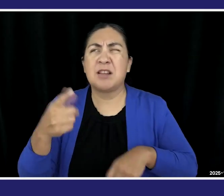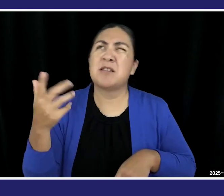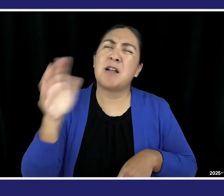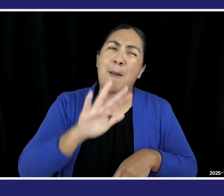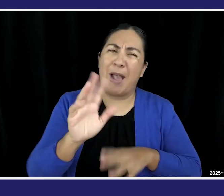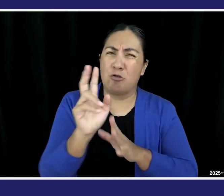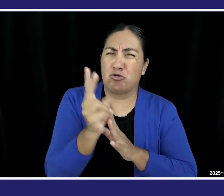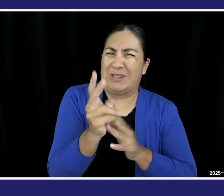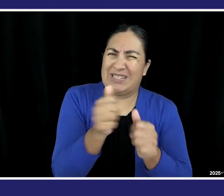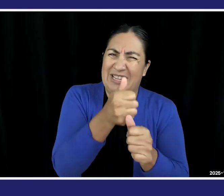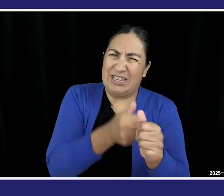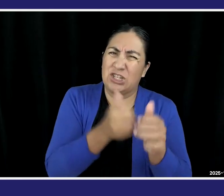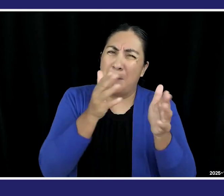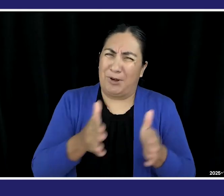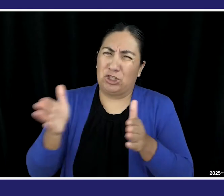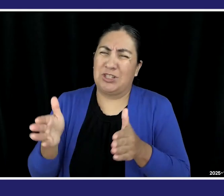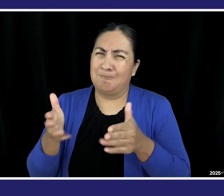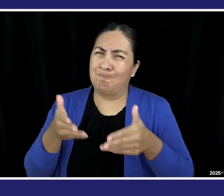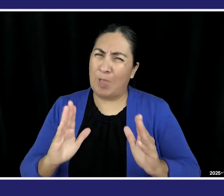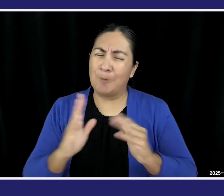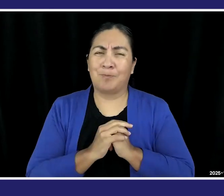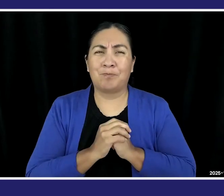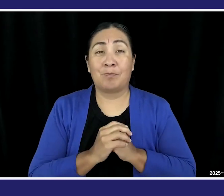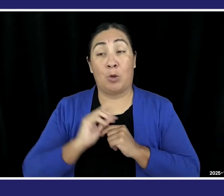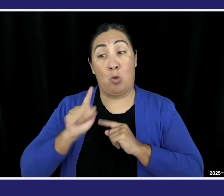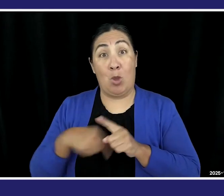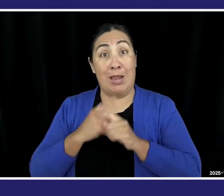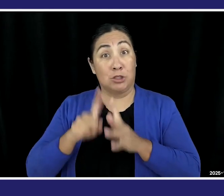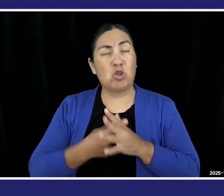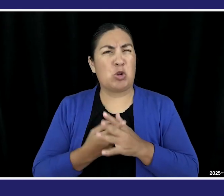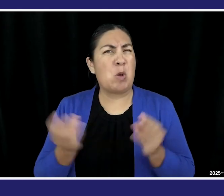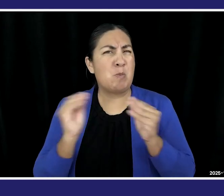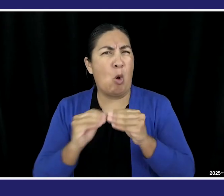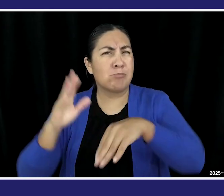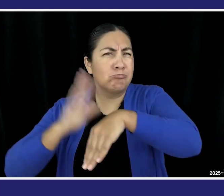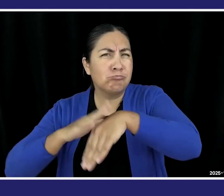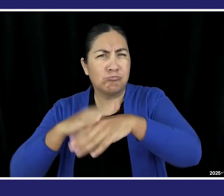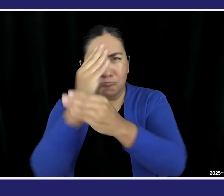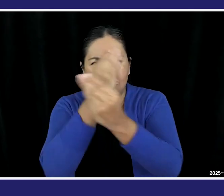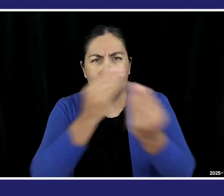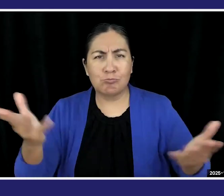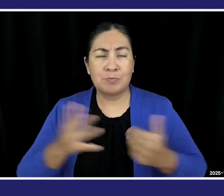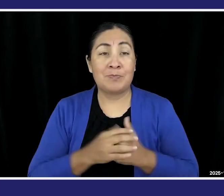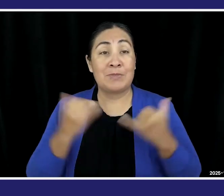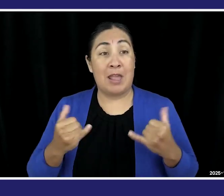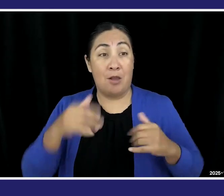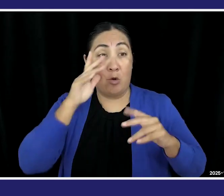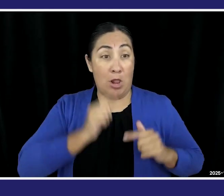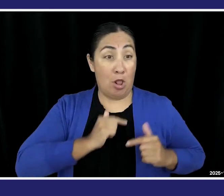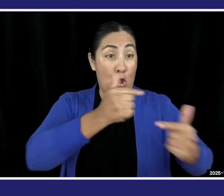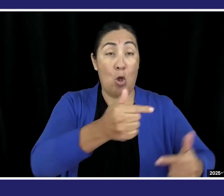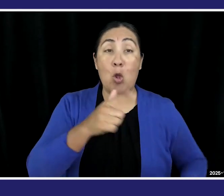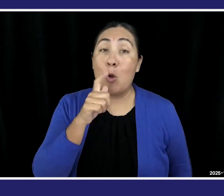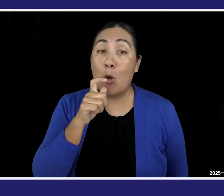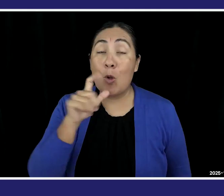to speak, and I'll have a little bit more information for you when we get to that point. For now, I'm going to pass the mic over to Trudy to